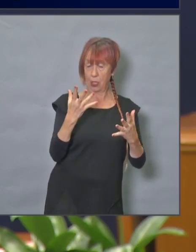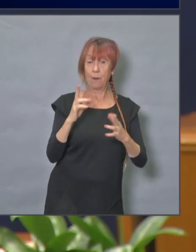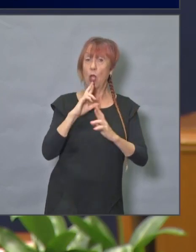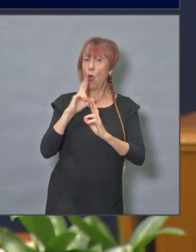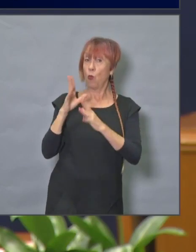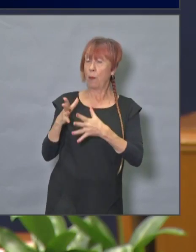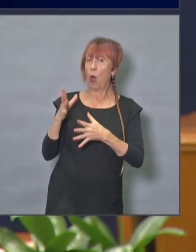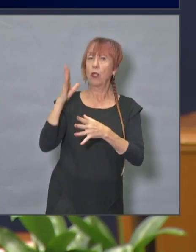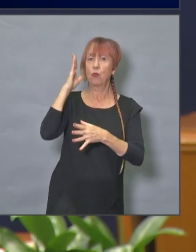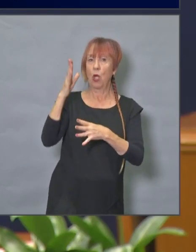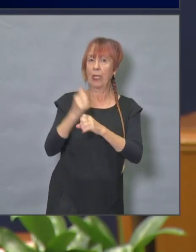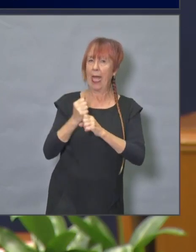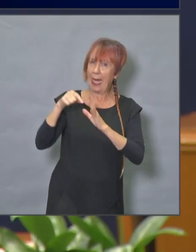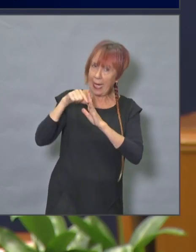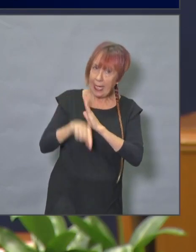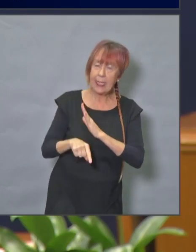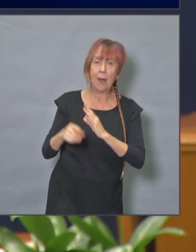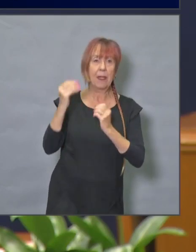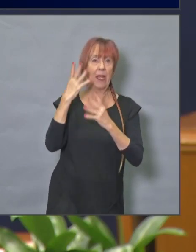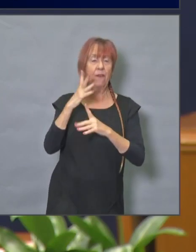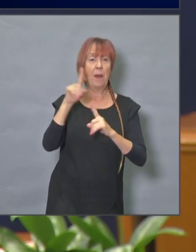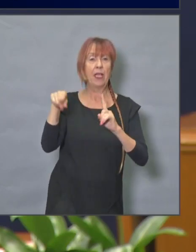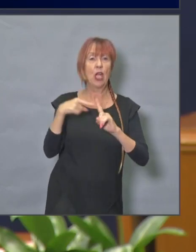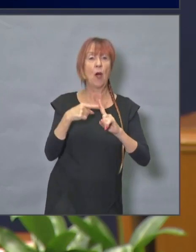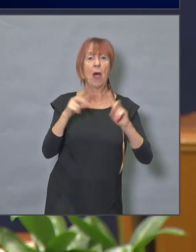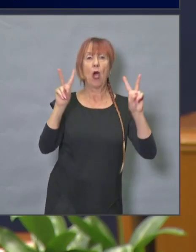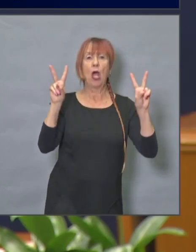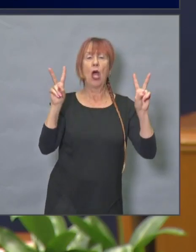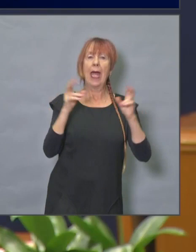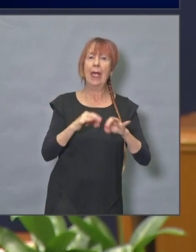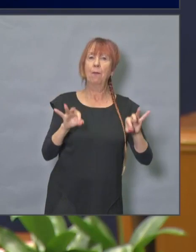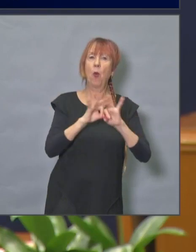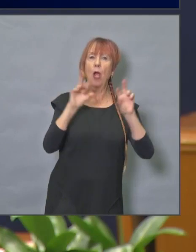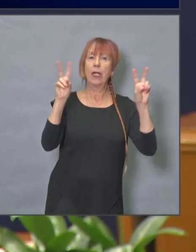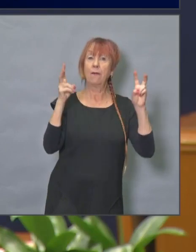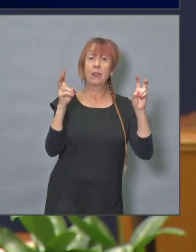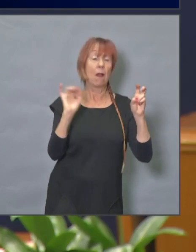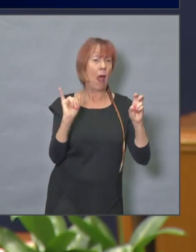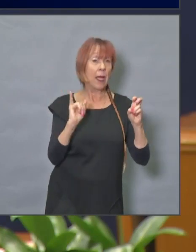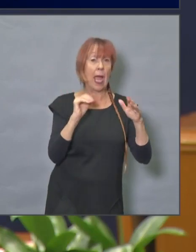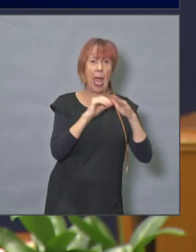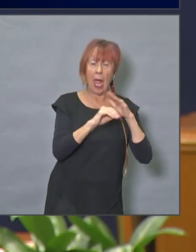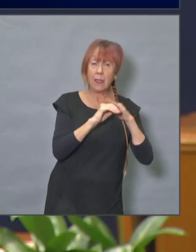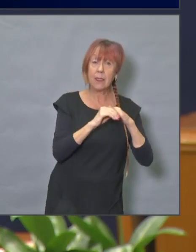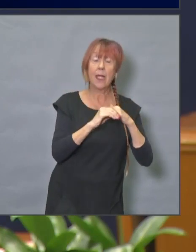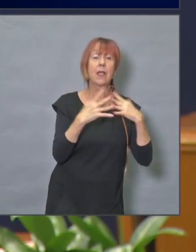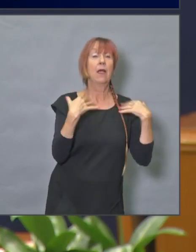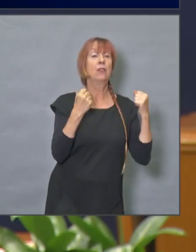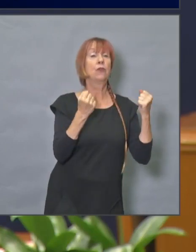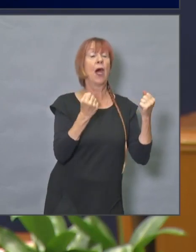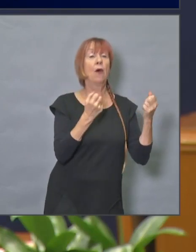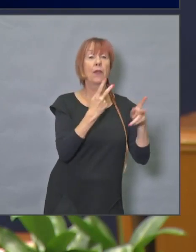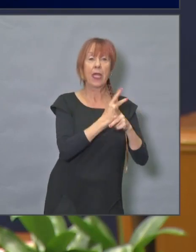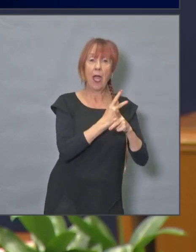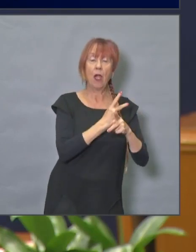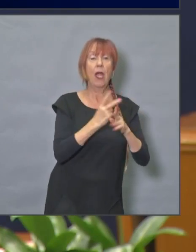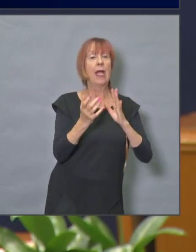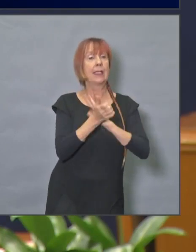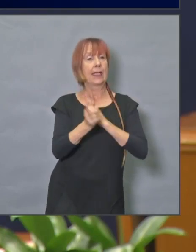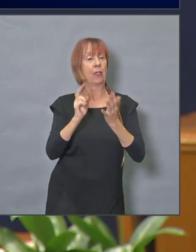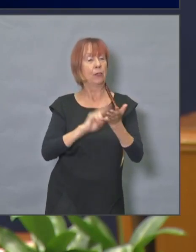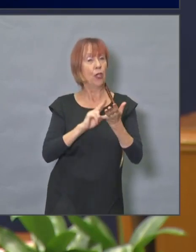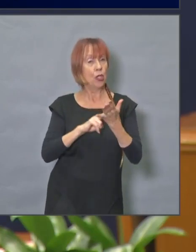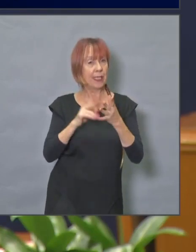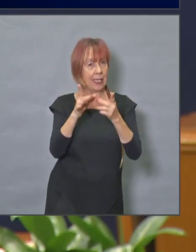will receive in-depth information on important subjects like access to health care, skilled nursing facilities, restaurant